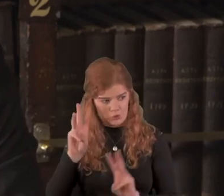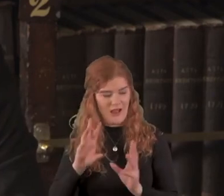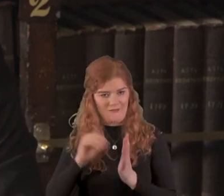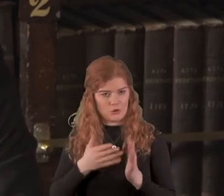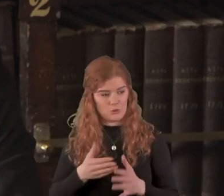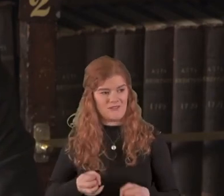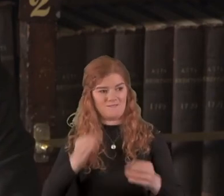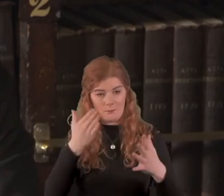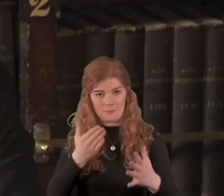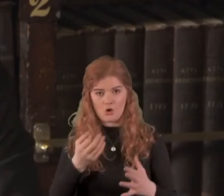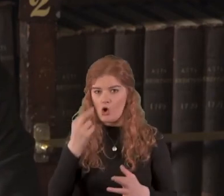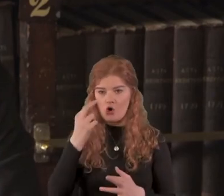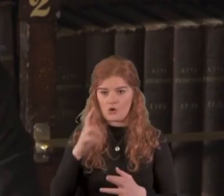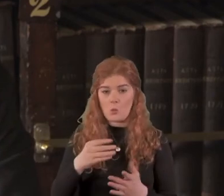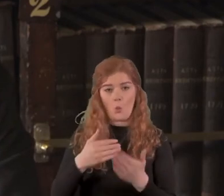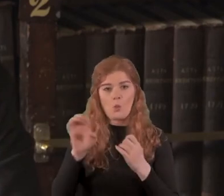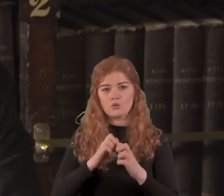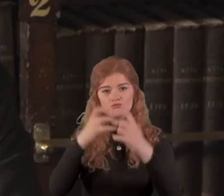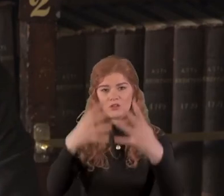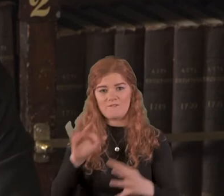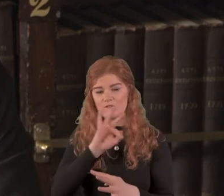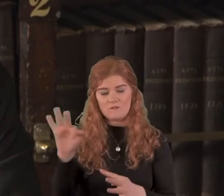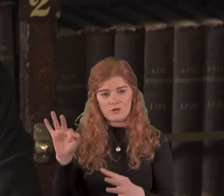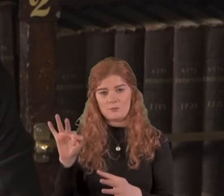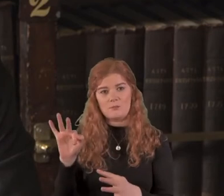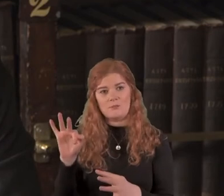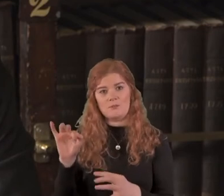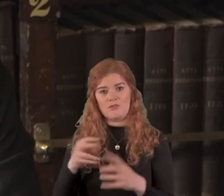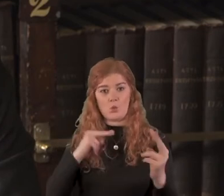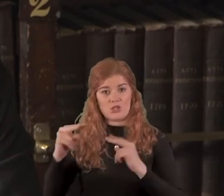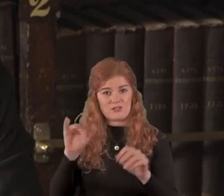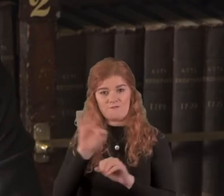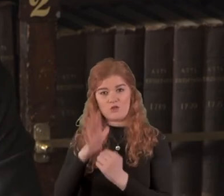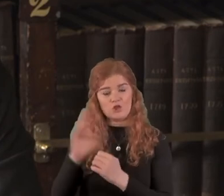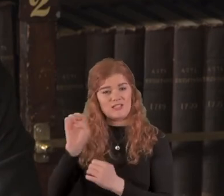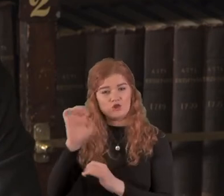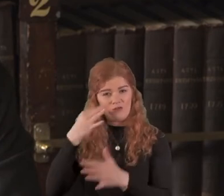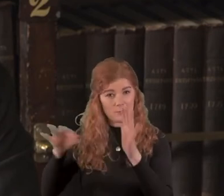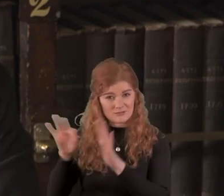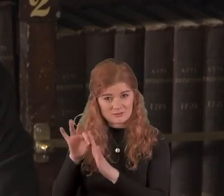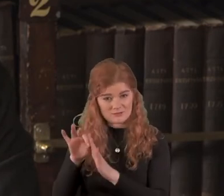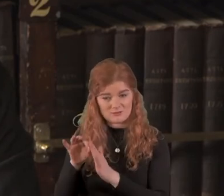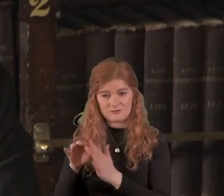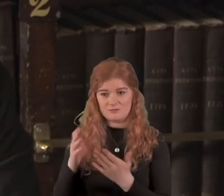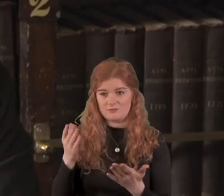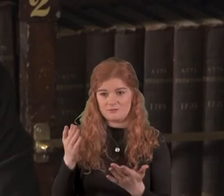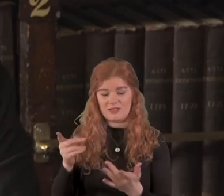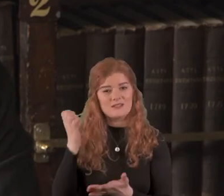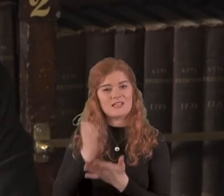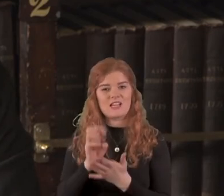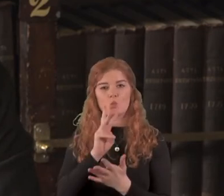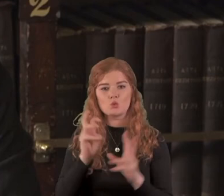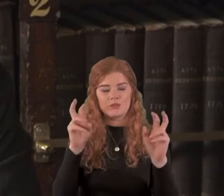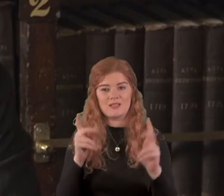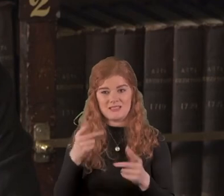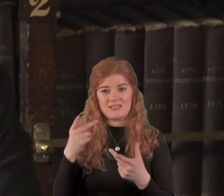also, what was the outcome of the negotiations for the British government? Was this the exact wording here was,